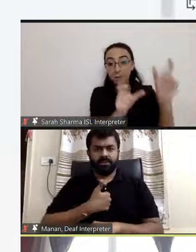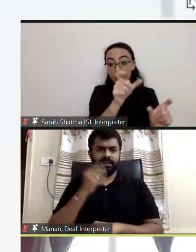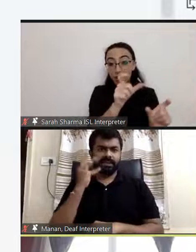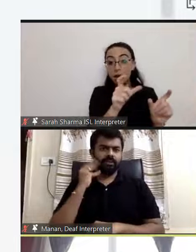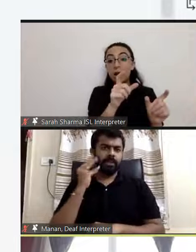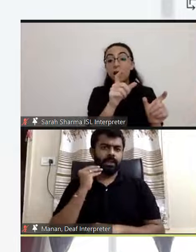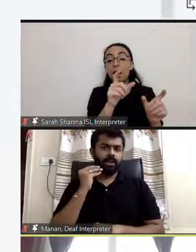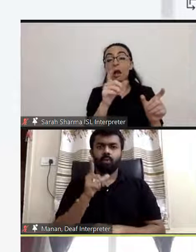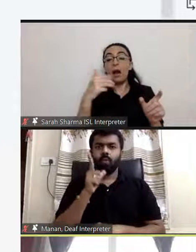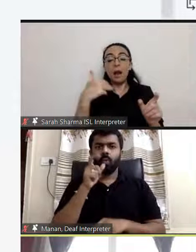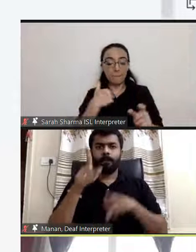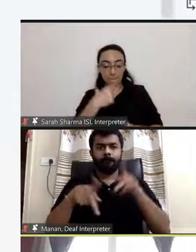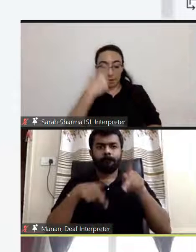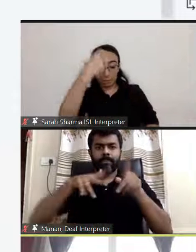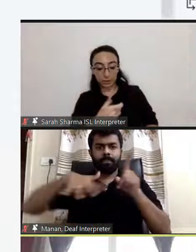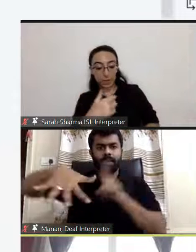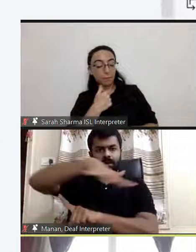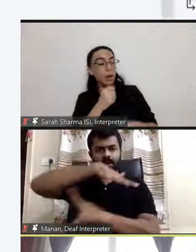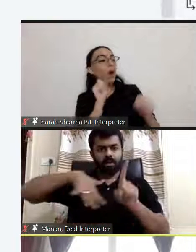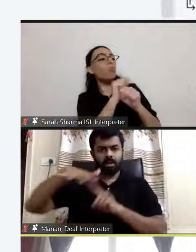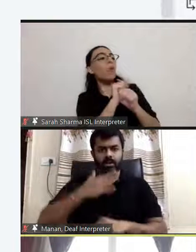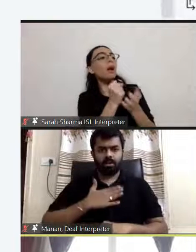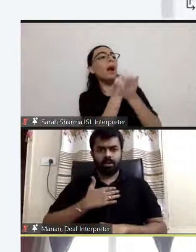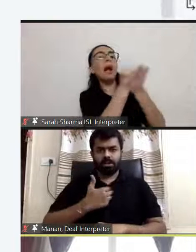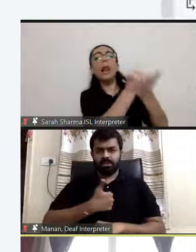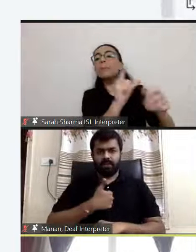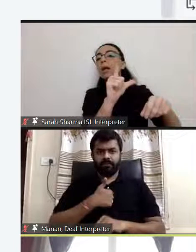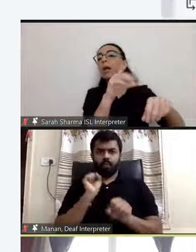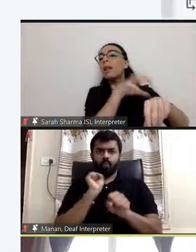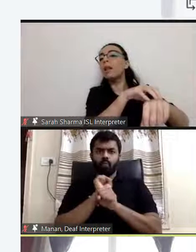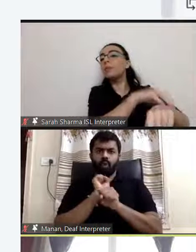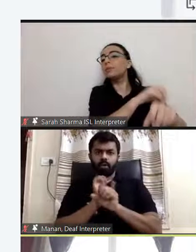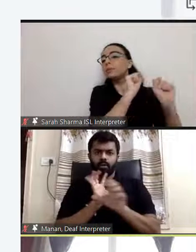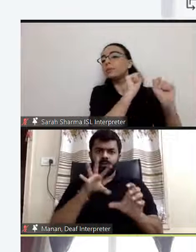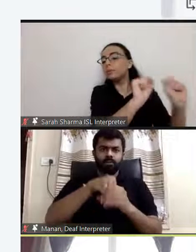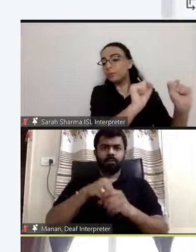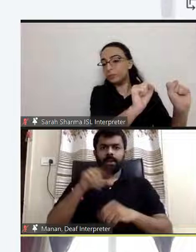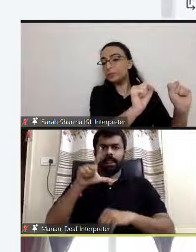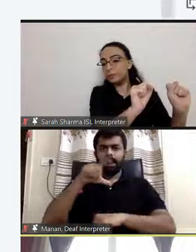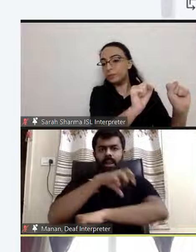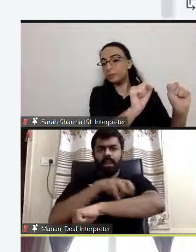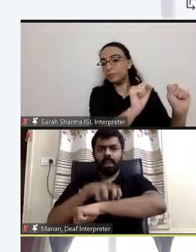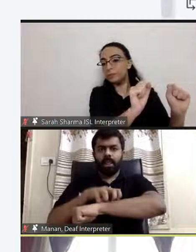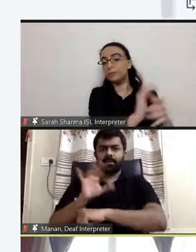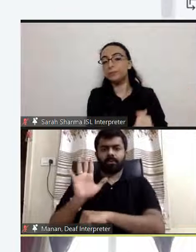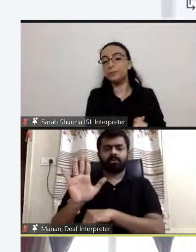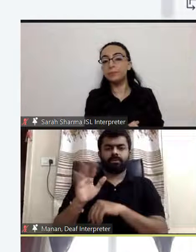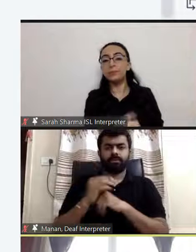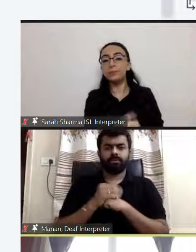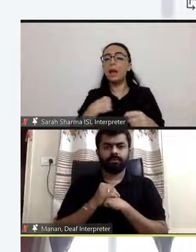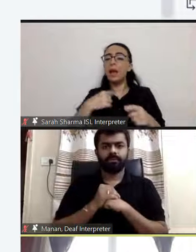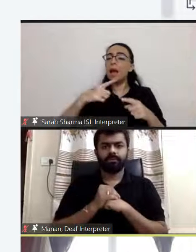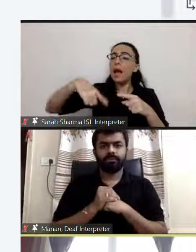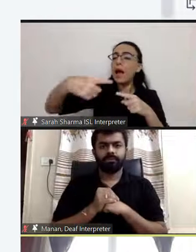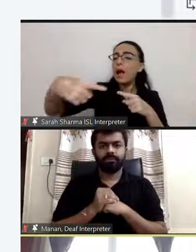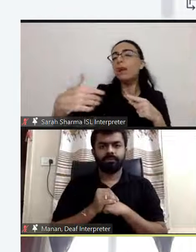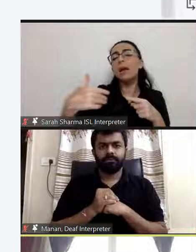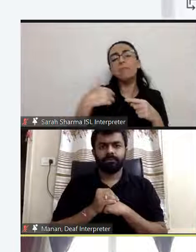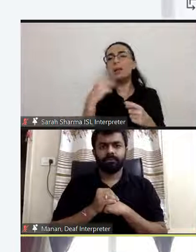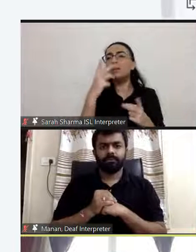affected people. And as you may know, we every day